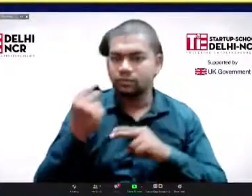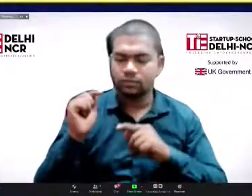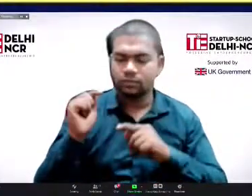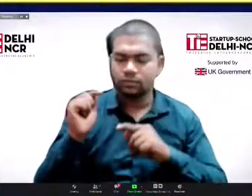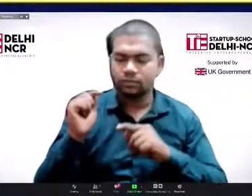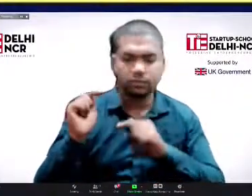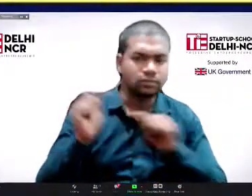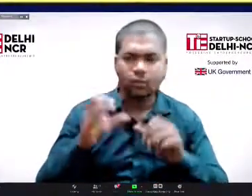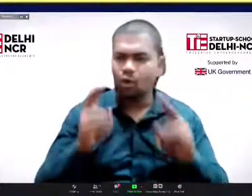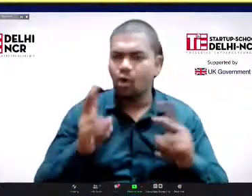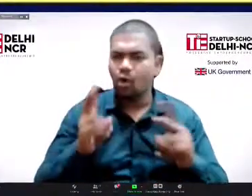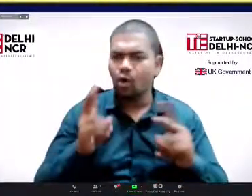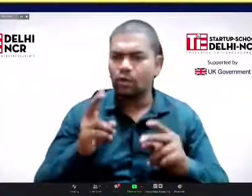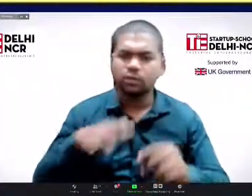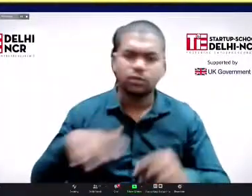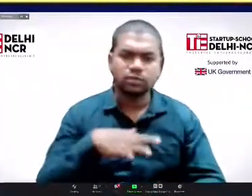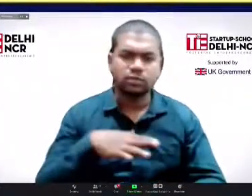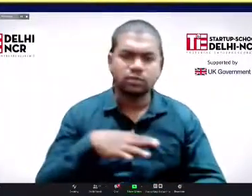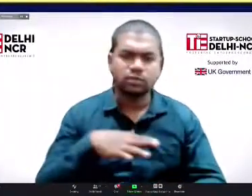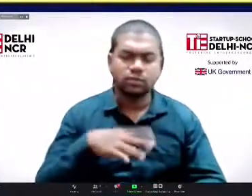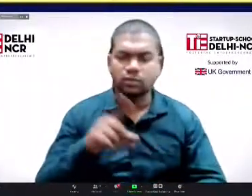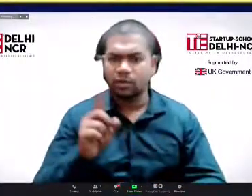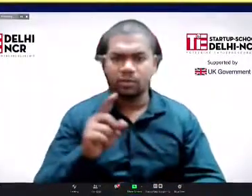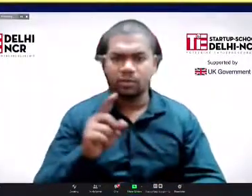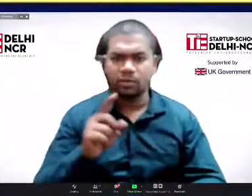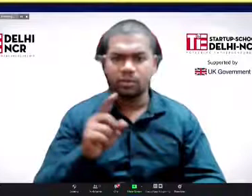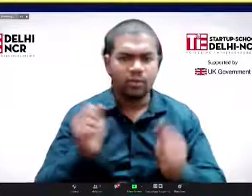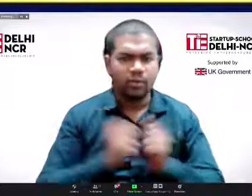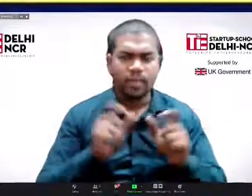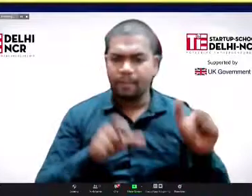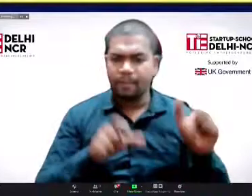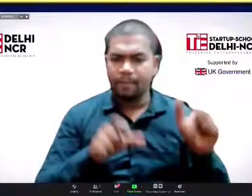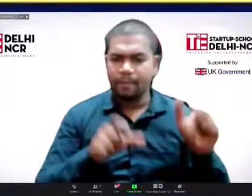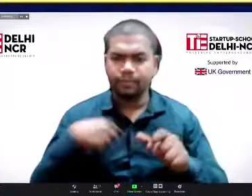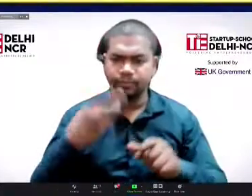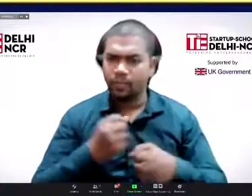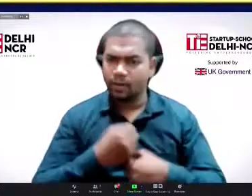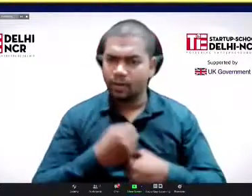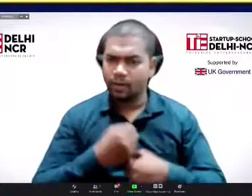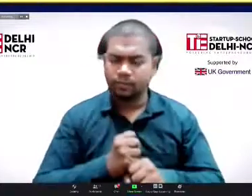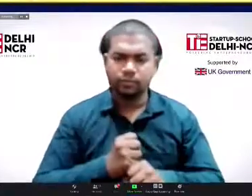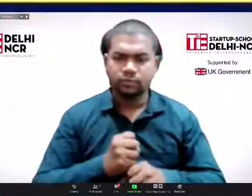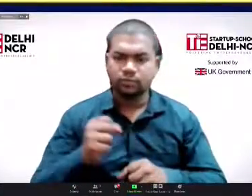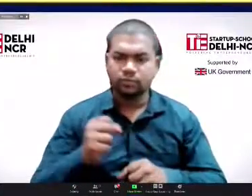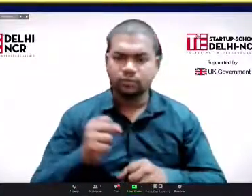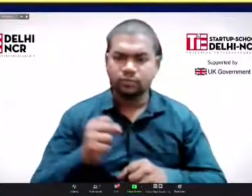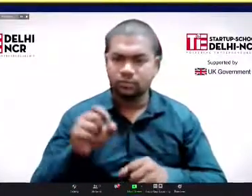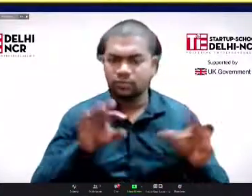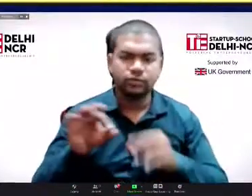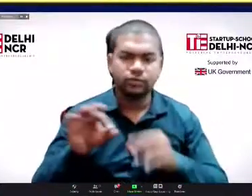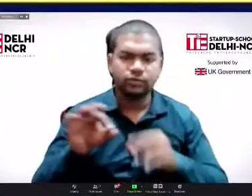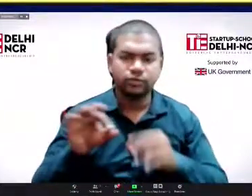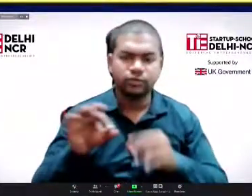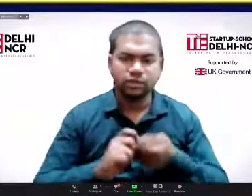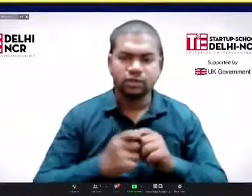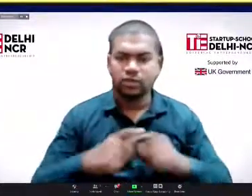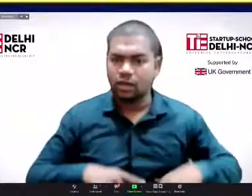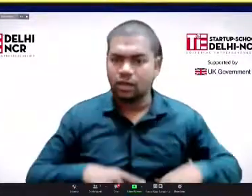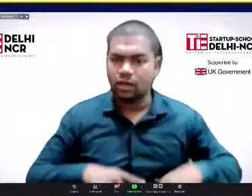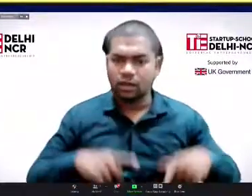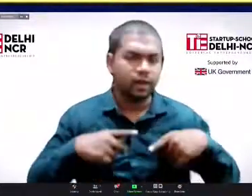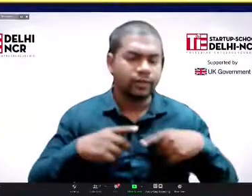common ground, it's where we will come together with people and we will make this collective change in our lives in the world.